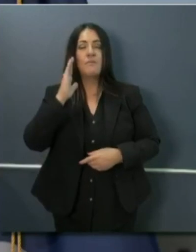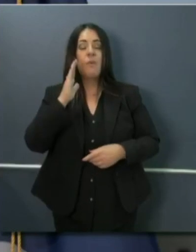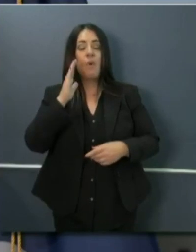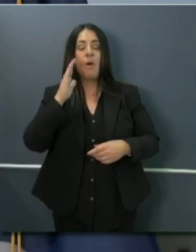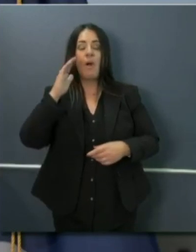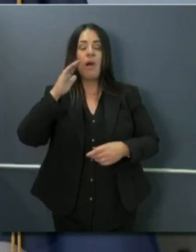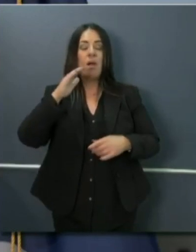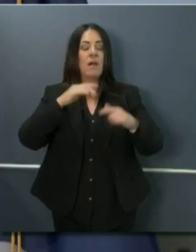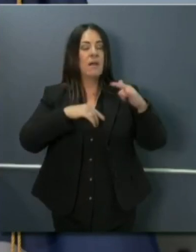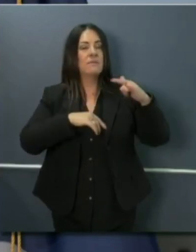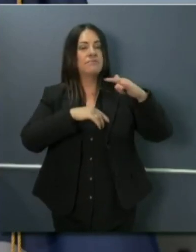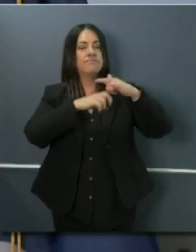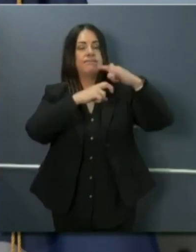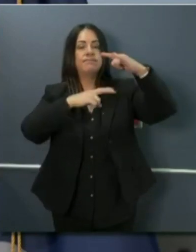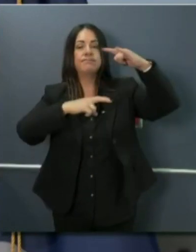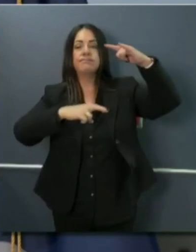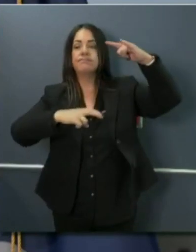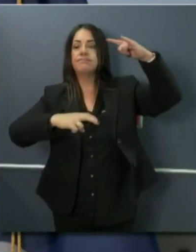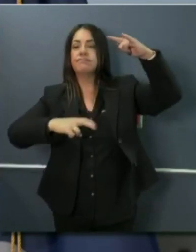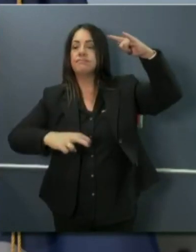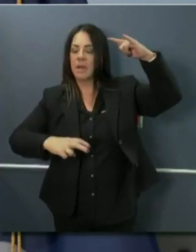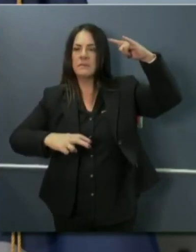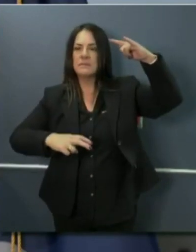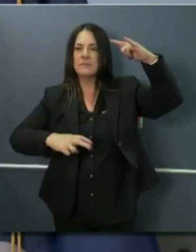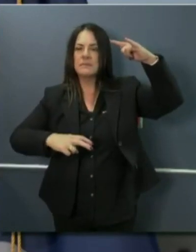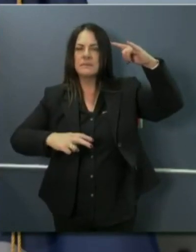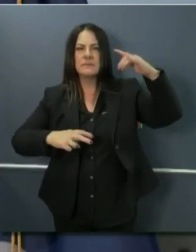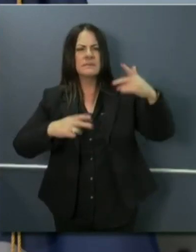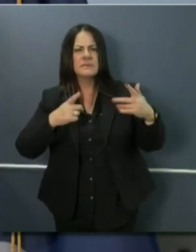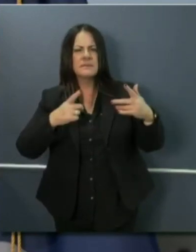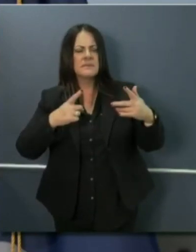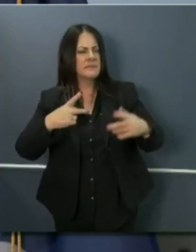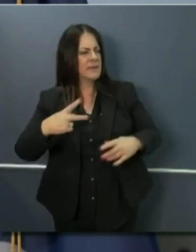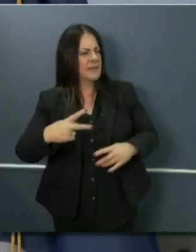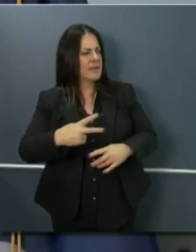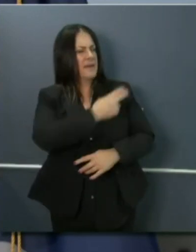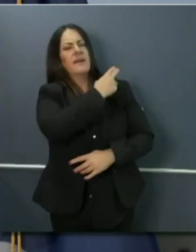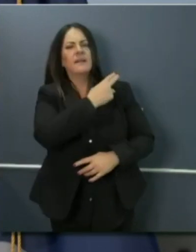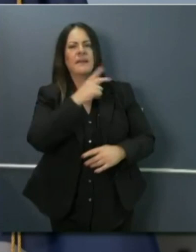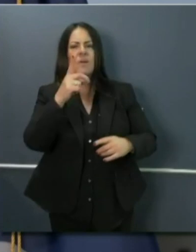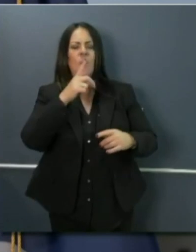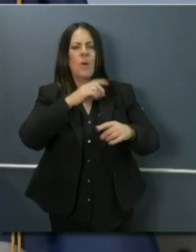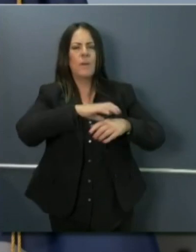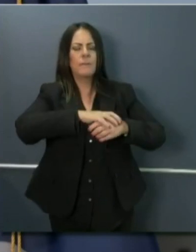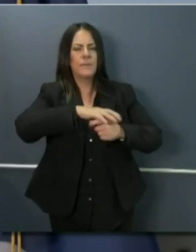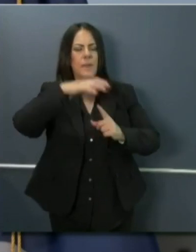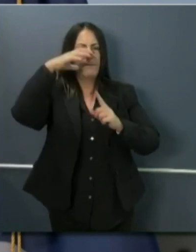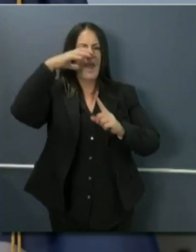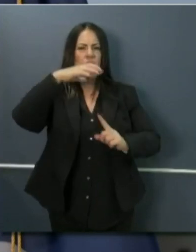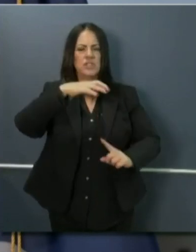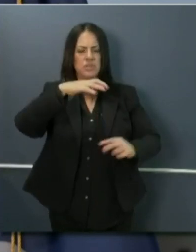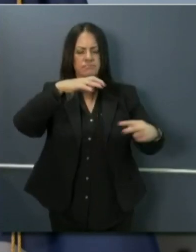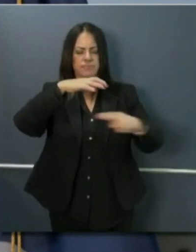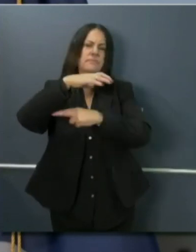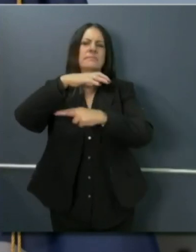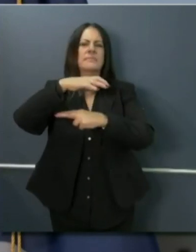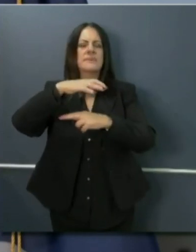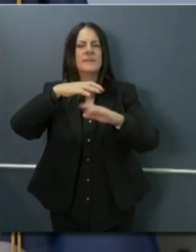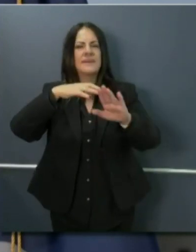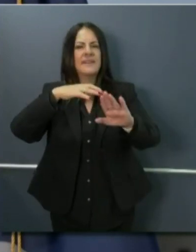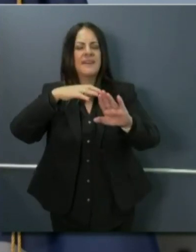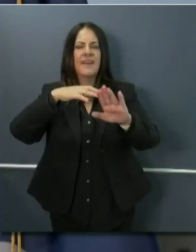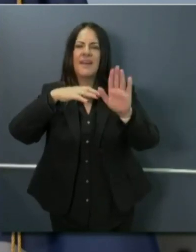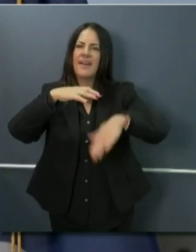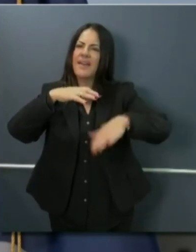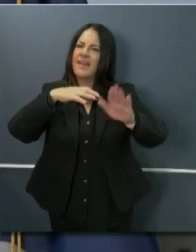the worst thing a human being can do is cut the parachute when you're not even close to the ground. We're not yet close to the ground, so